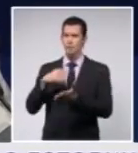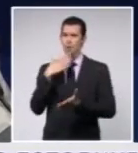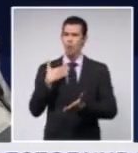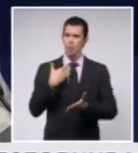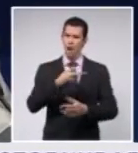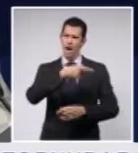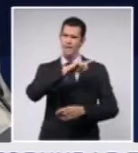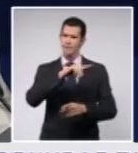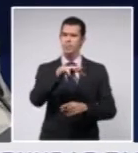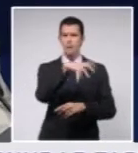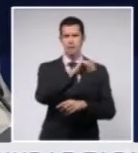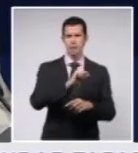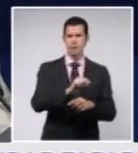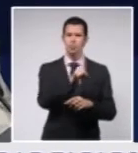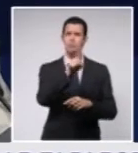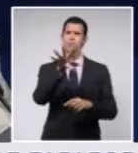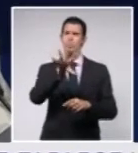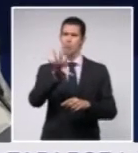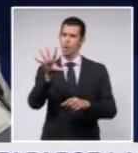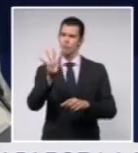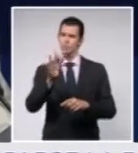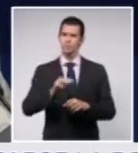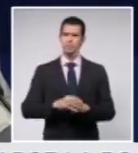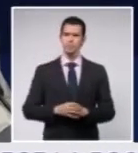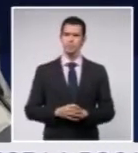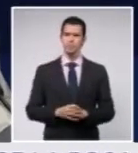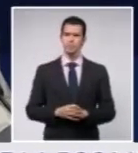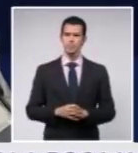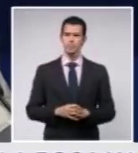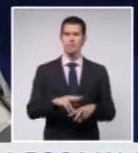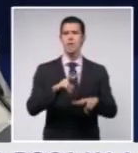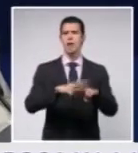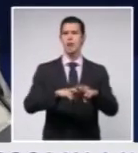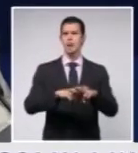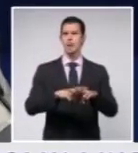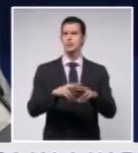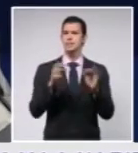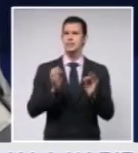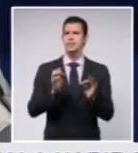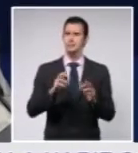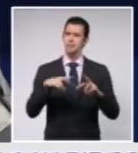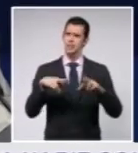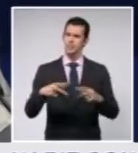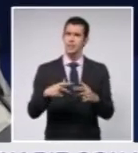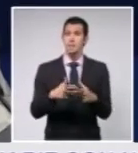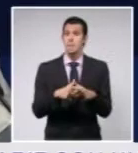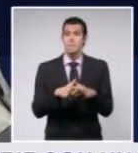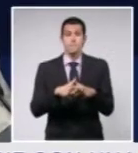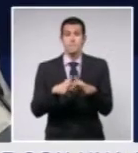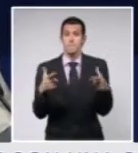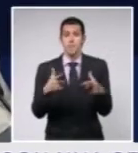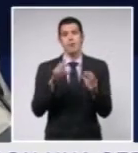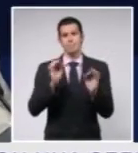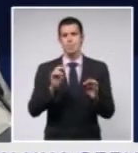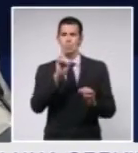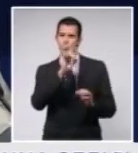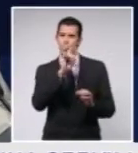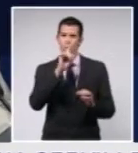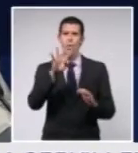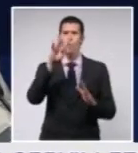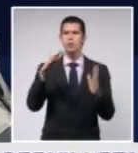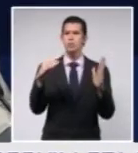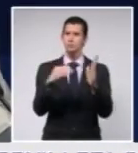As I always mention, samples from all of the country's territories were tested. From Pinar del